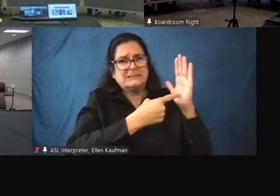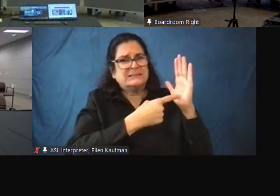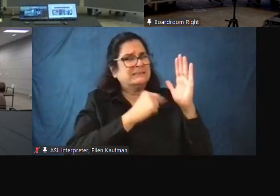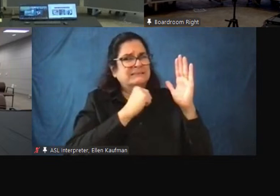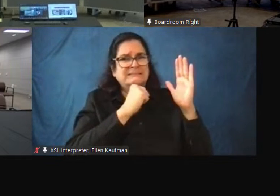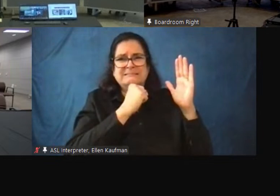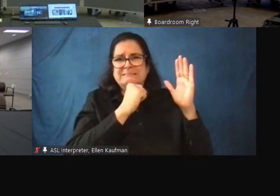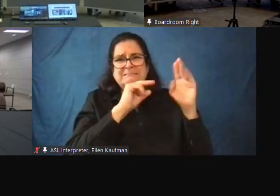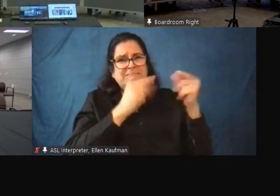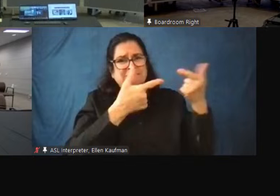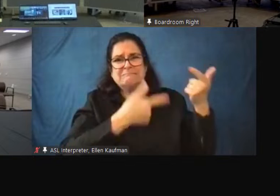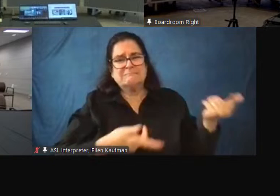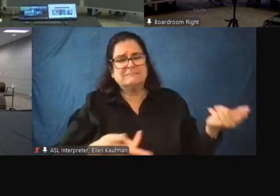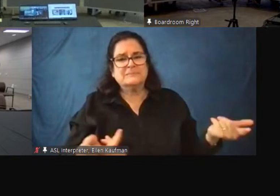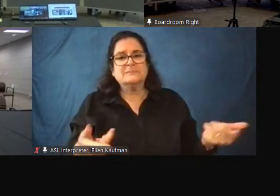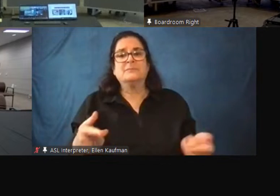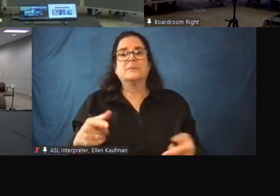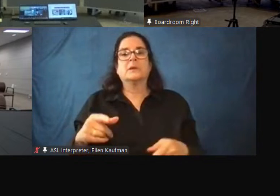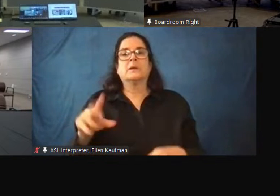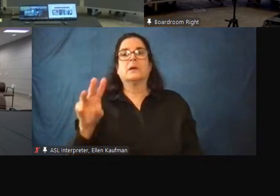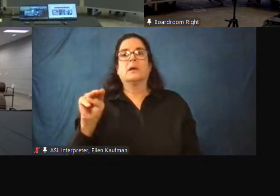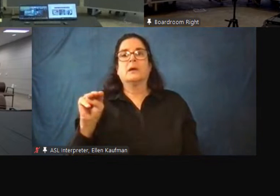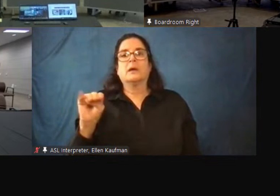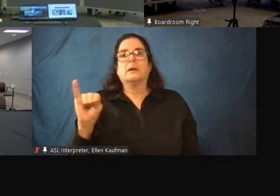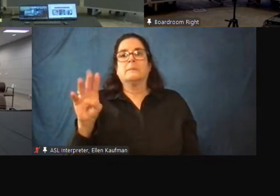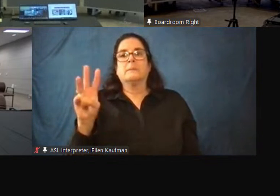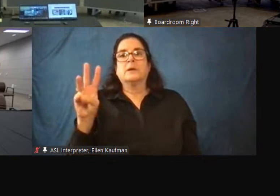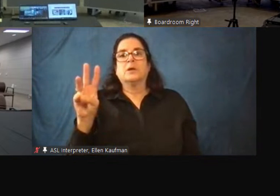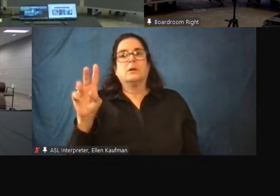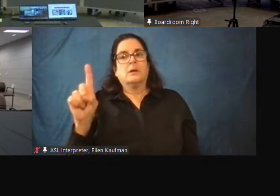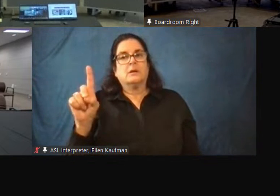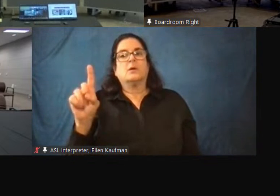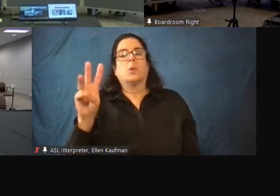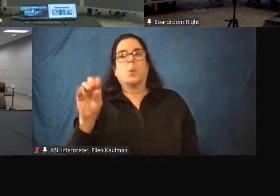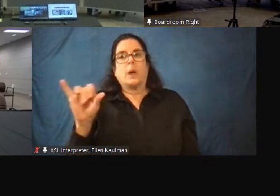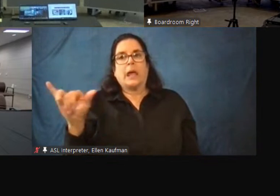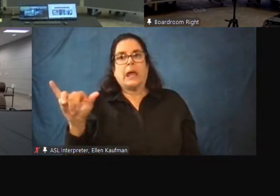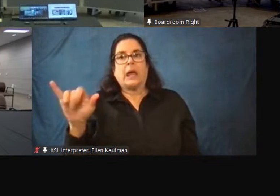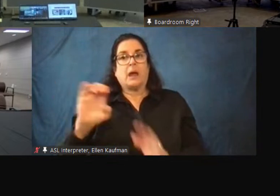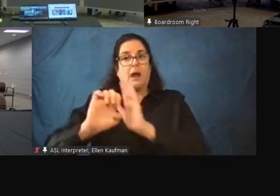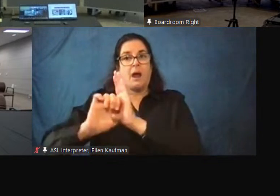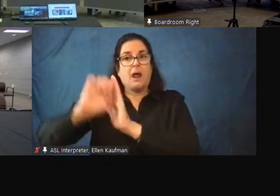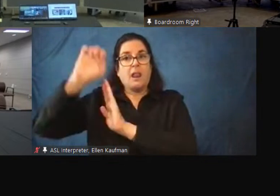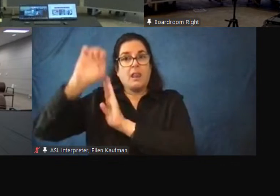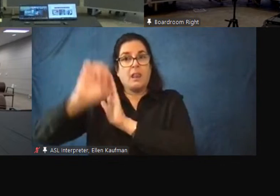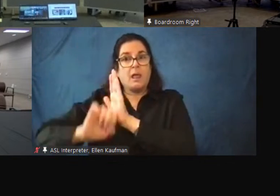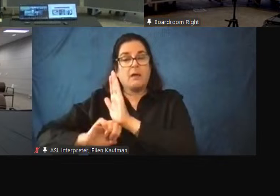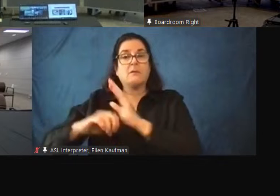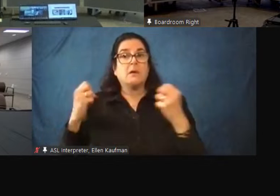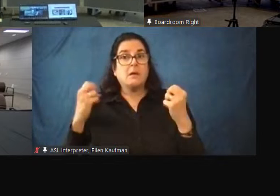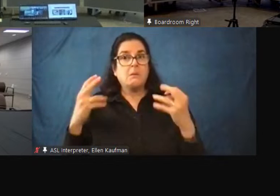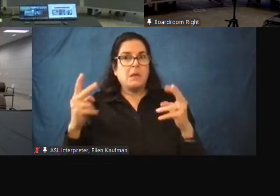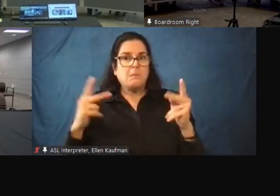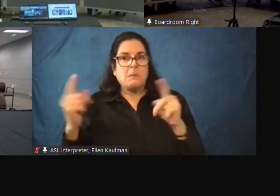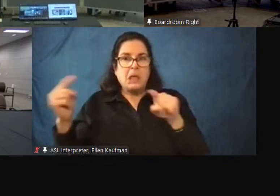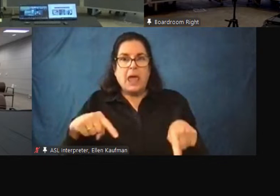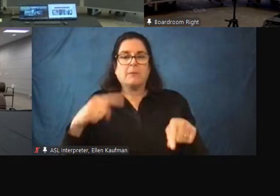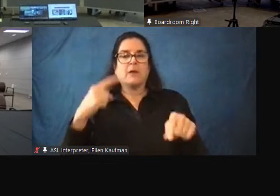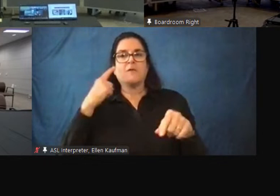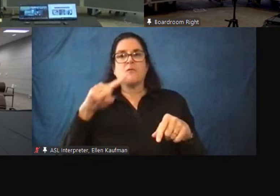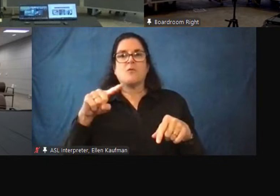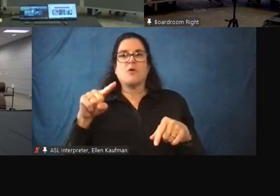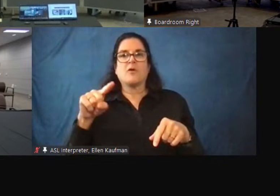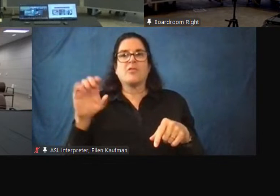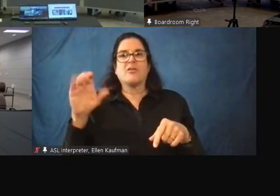Midway elevator. We had a lot of people coming for the race car. We had a lot of